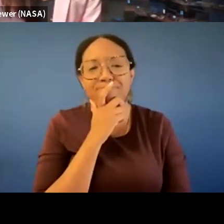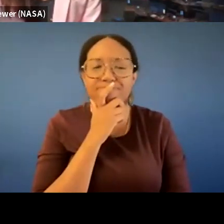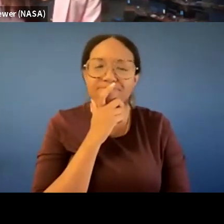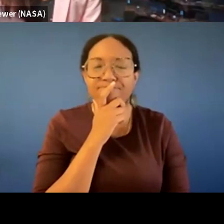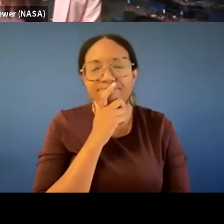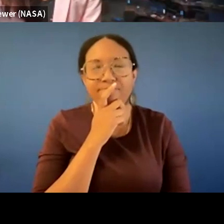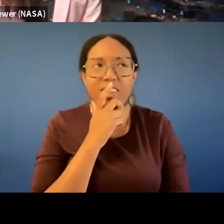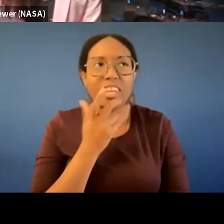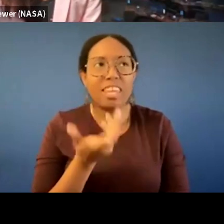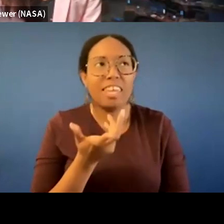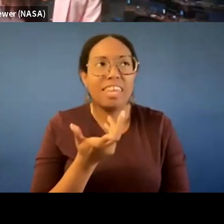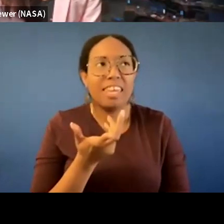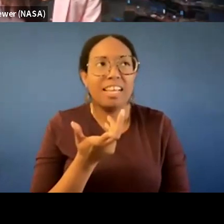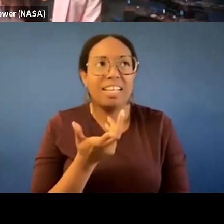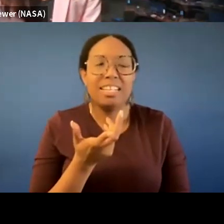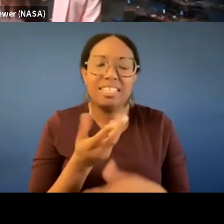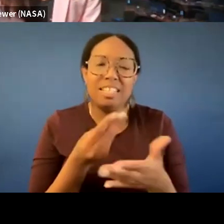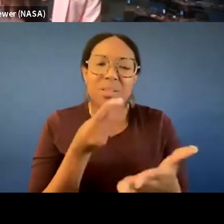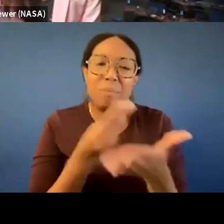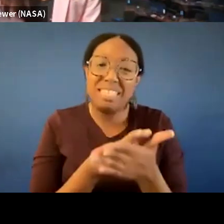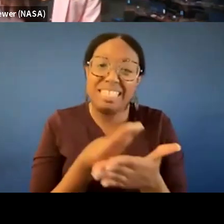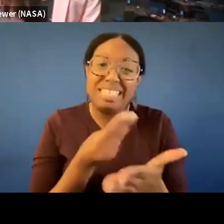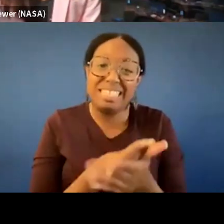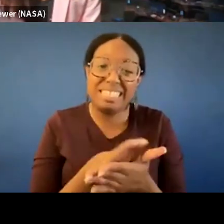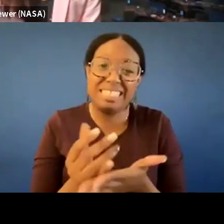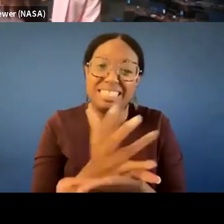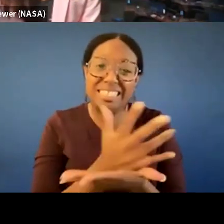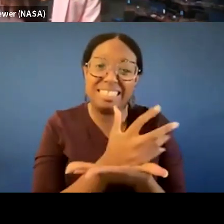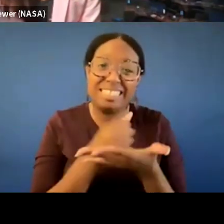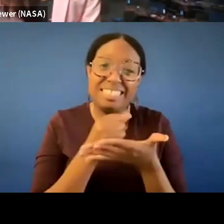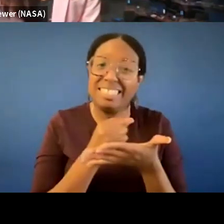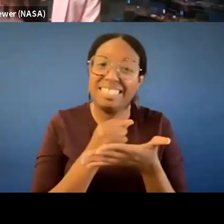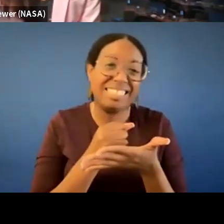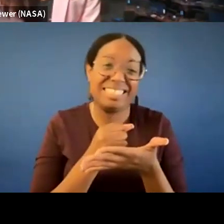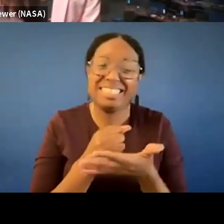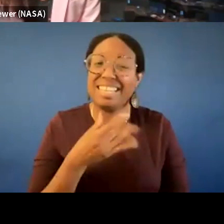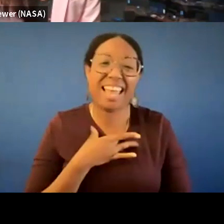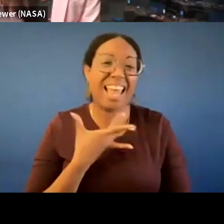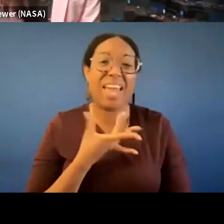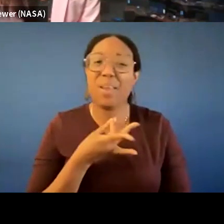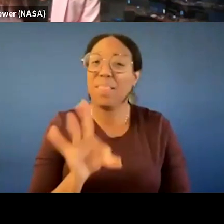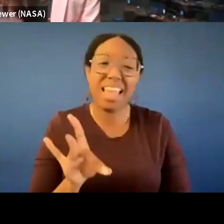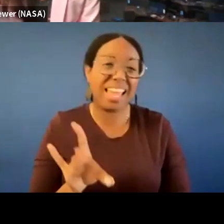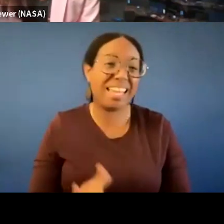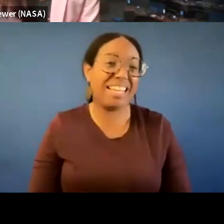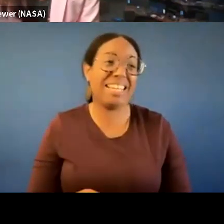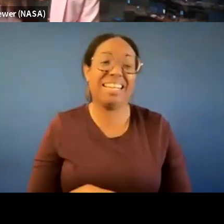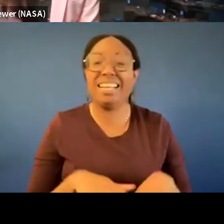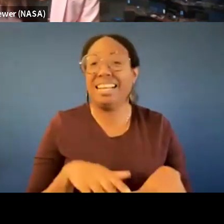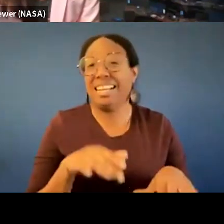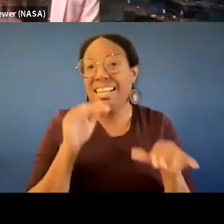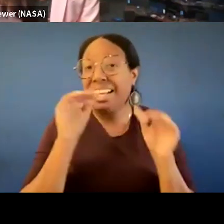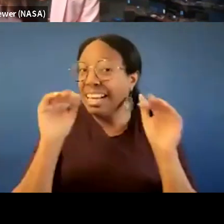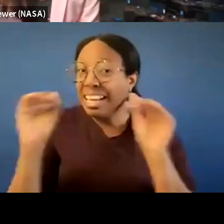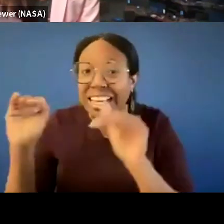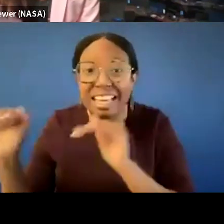is the fundraising, the asking for money. I don't like that part, but I know it's necessary because we need lots of funds